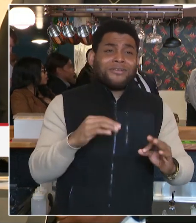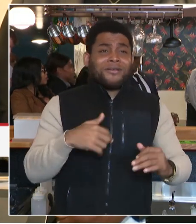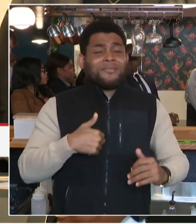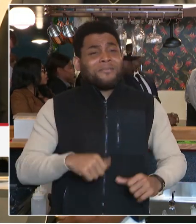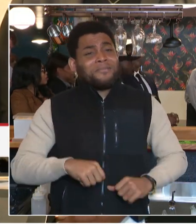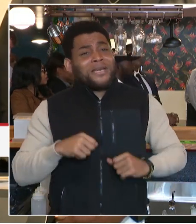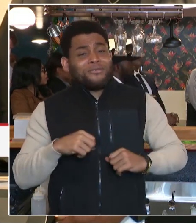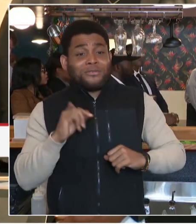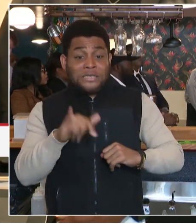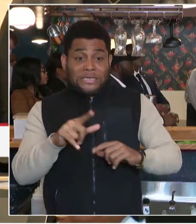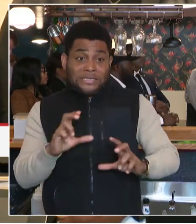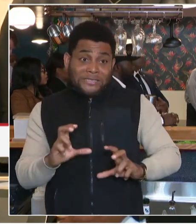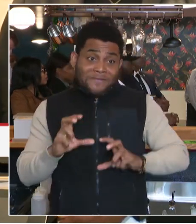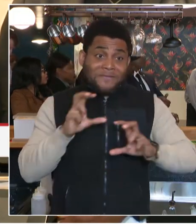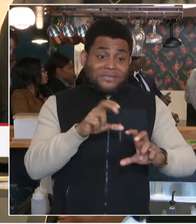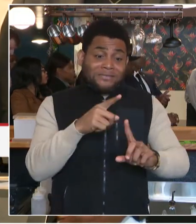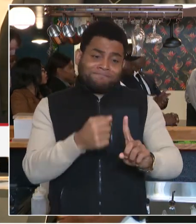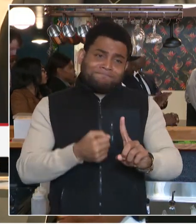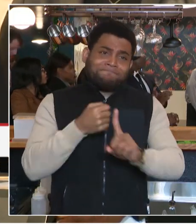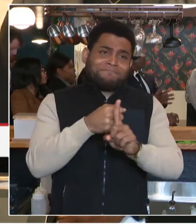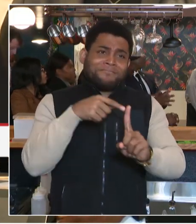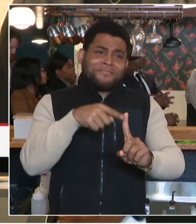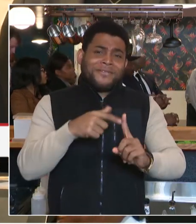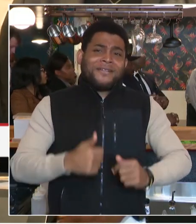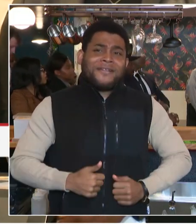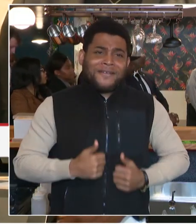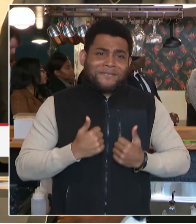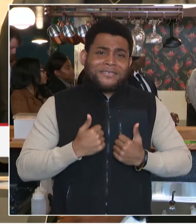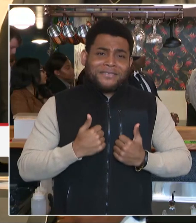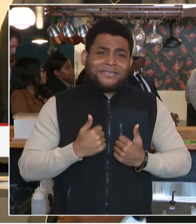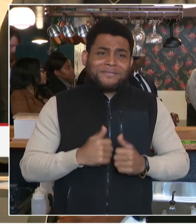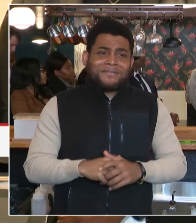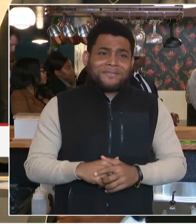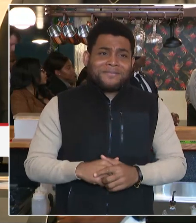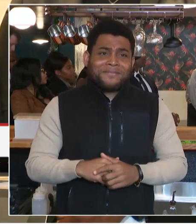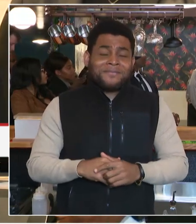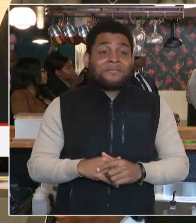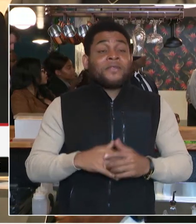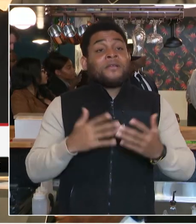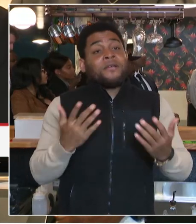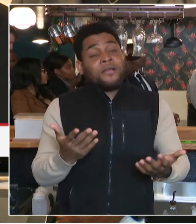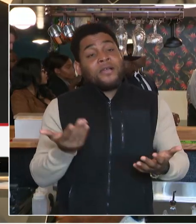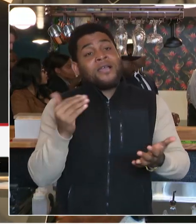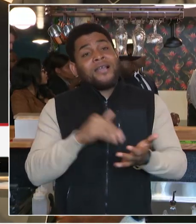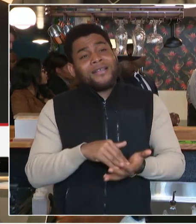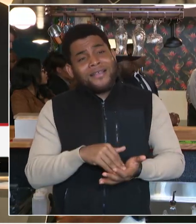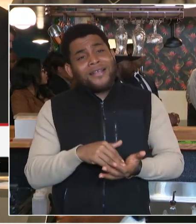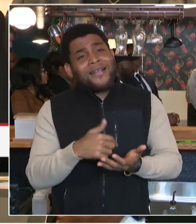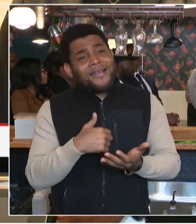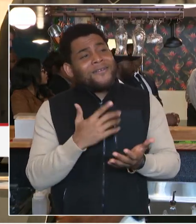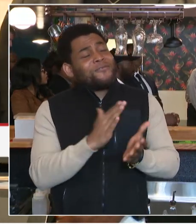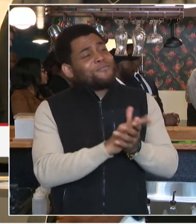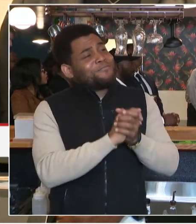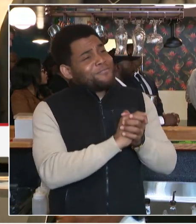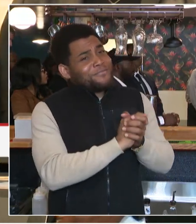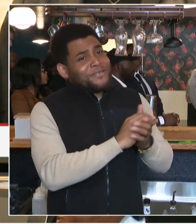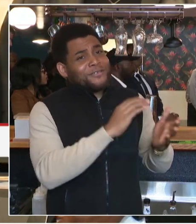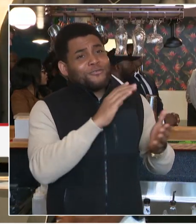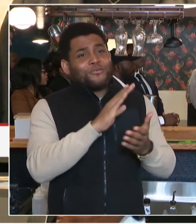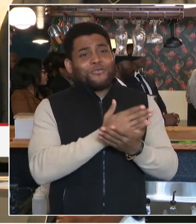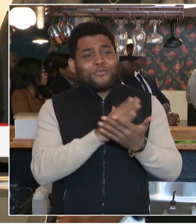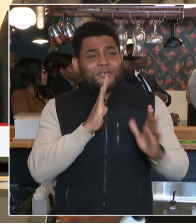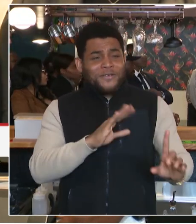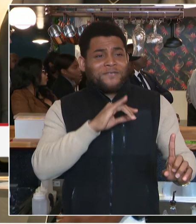people's daily lives. So with that, I just want to again congratulate Chef Jeff, and I cannot